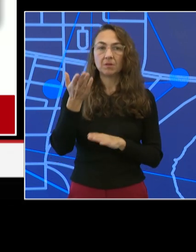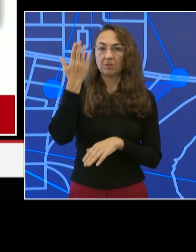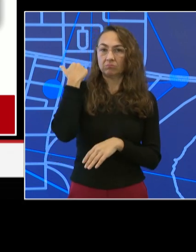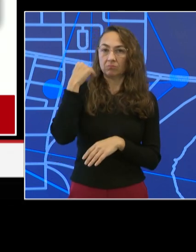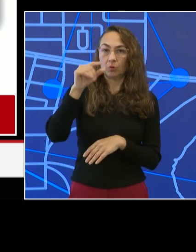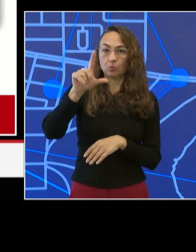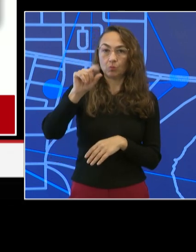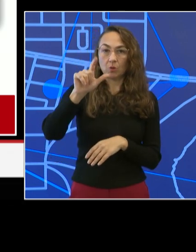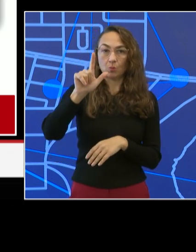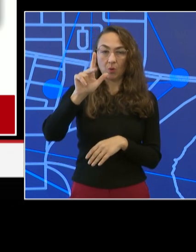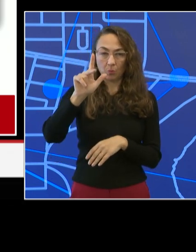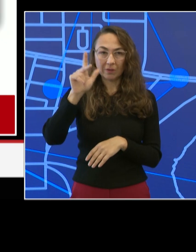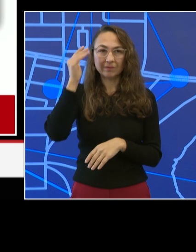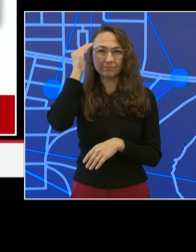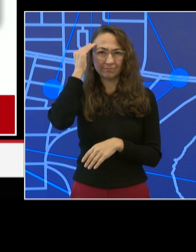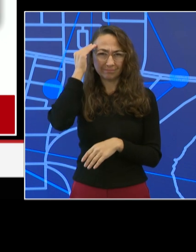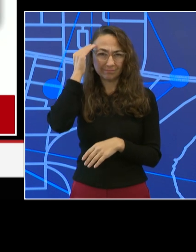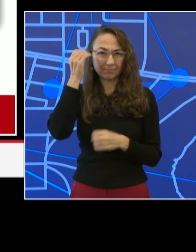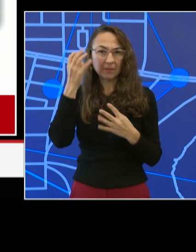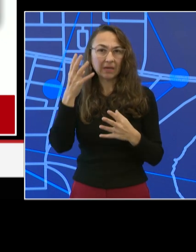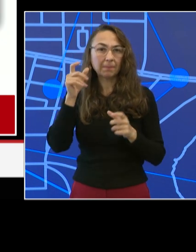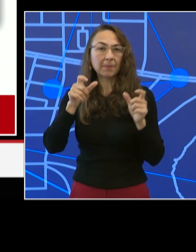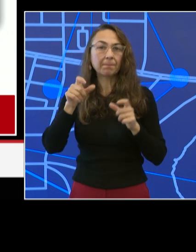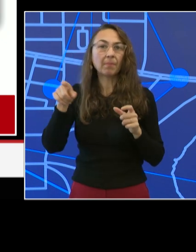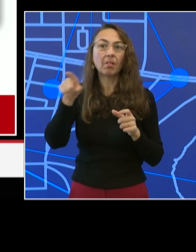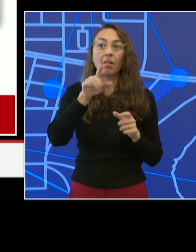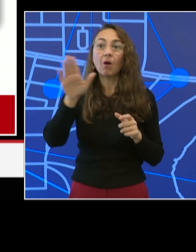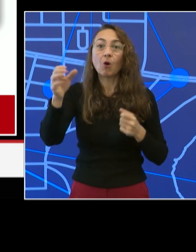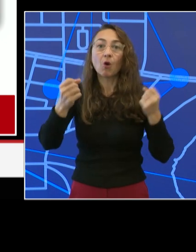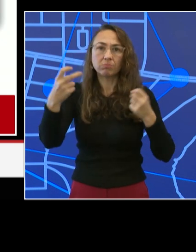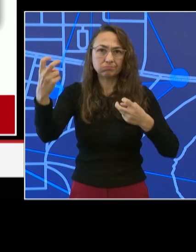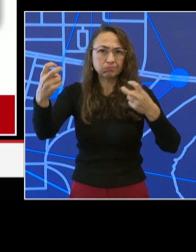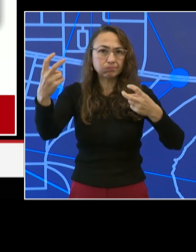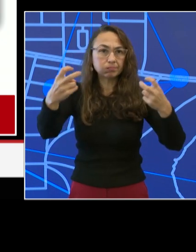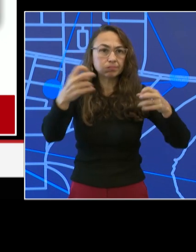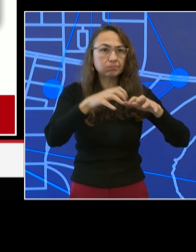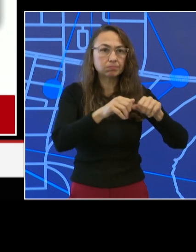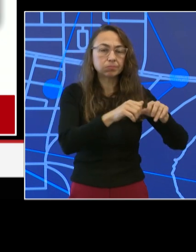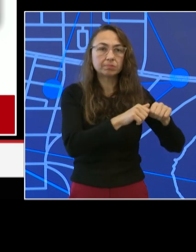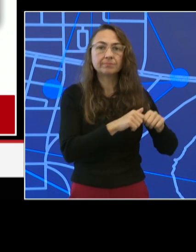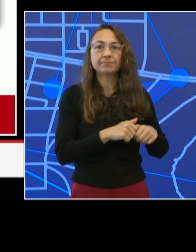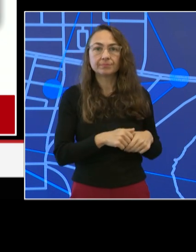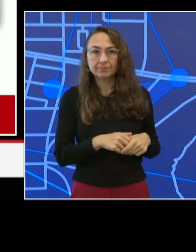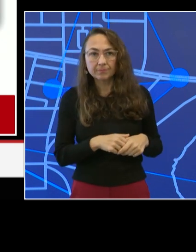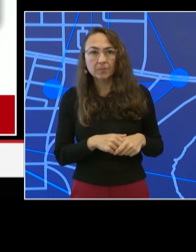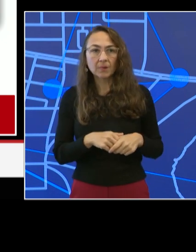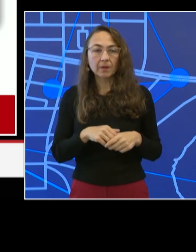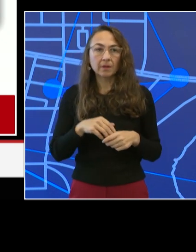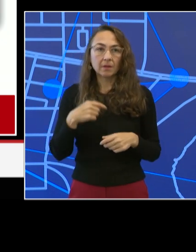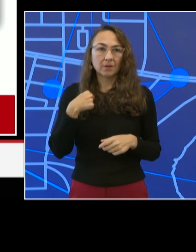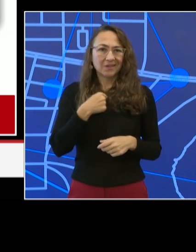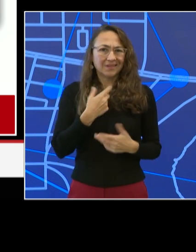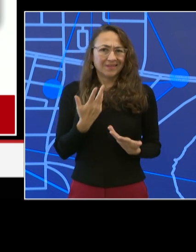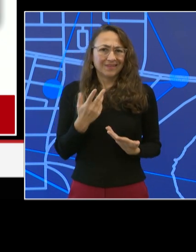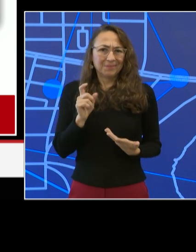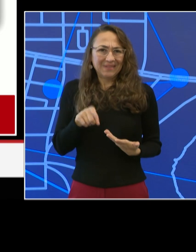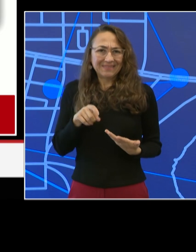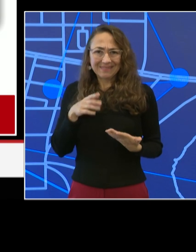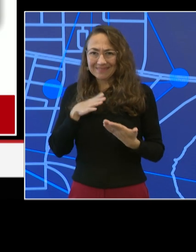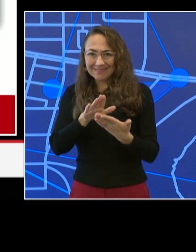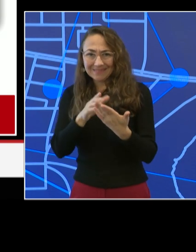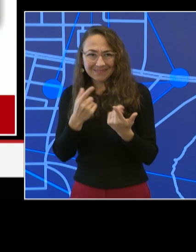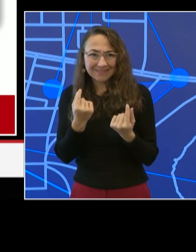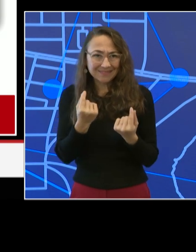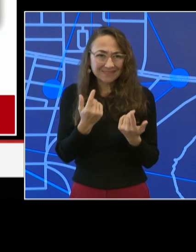and carjackings in several areas across our city. To address this emergence issue, we looked at data and hotspot policing